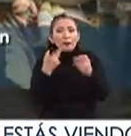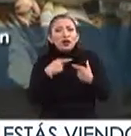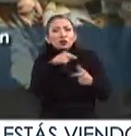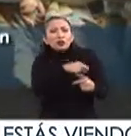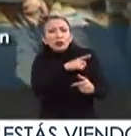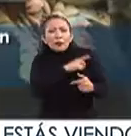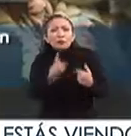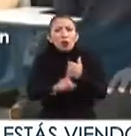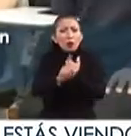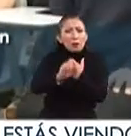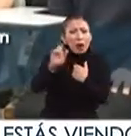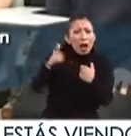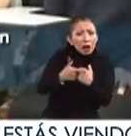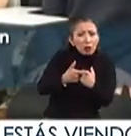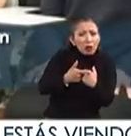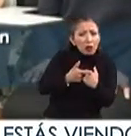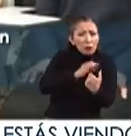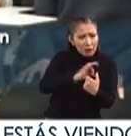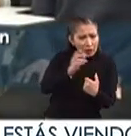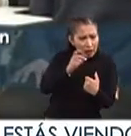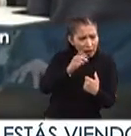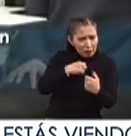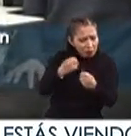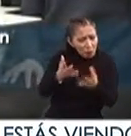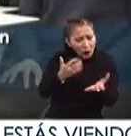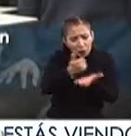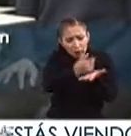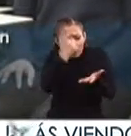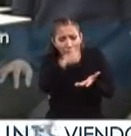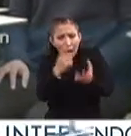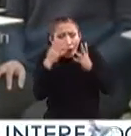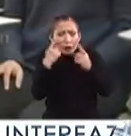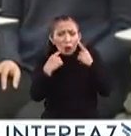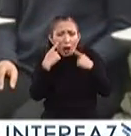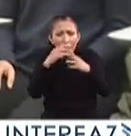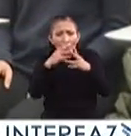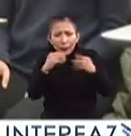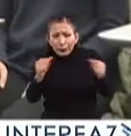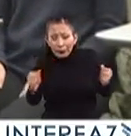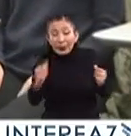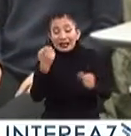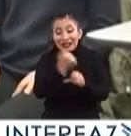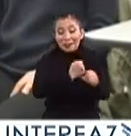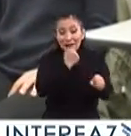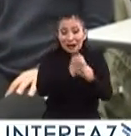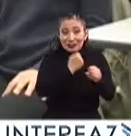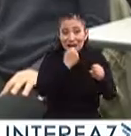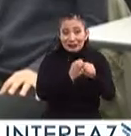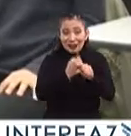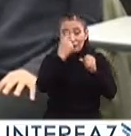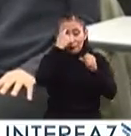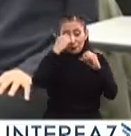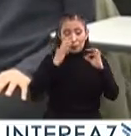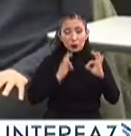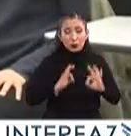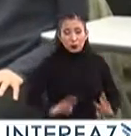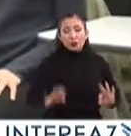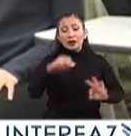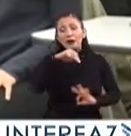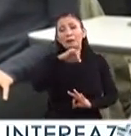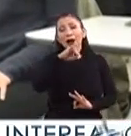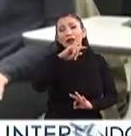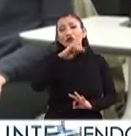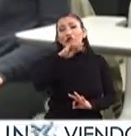communicate maybe with a person they're having difficulty with, why should they be able to stop crying? Las prácticas meditativas como el